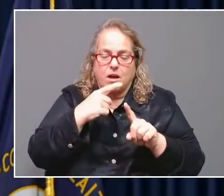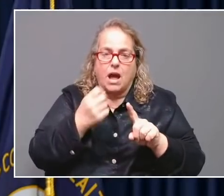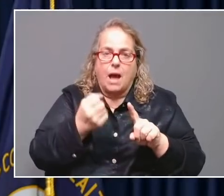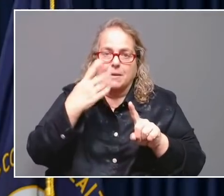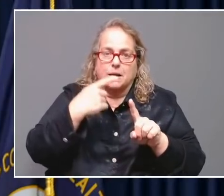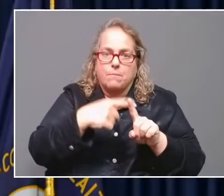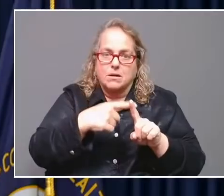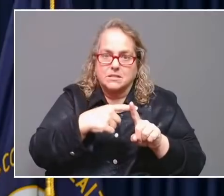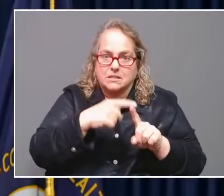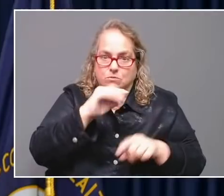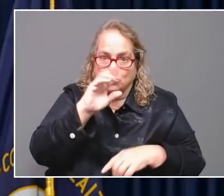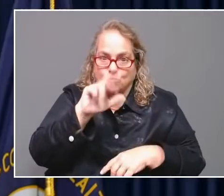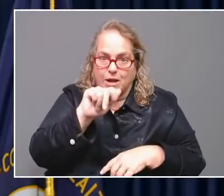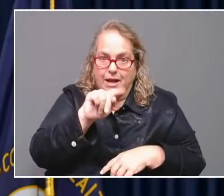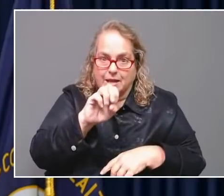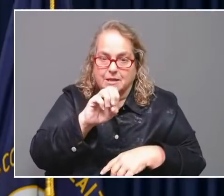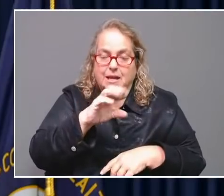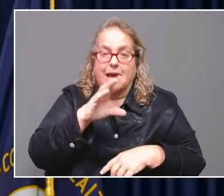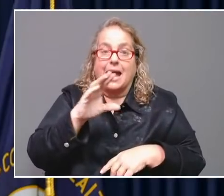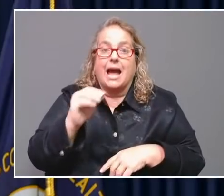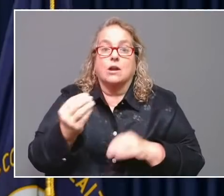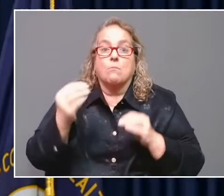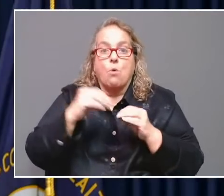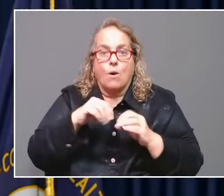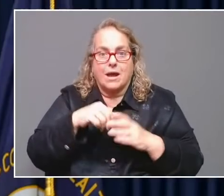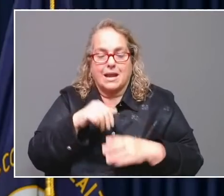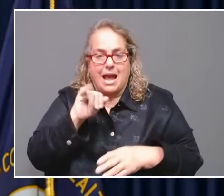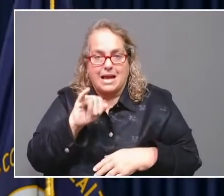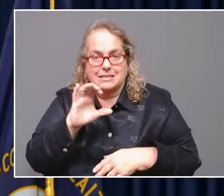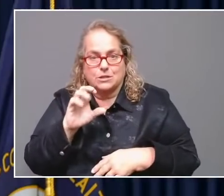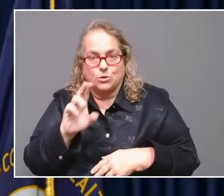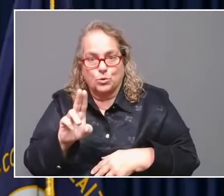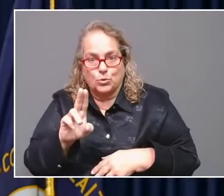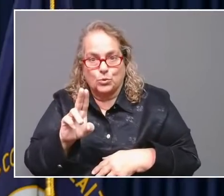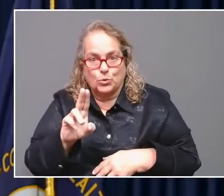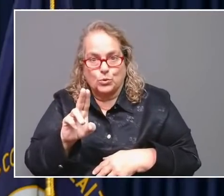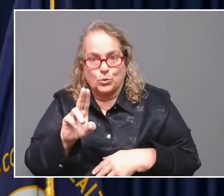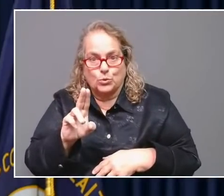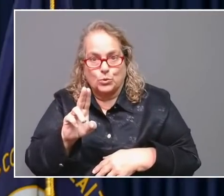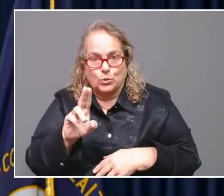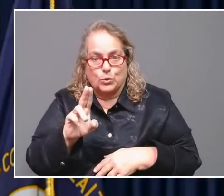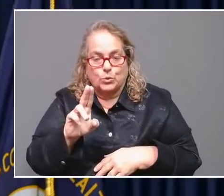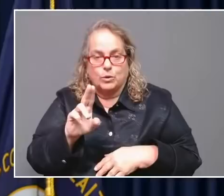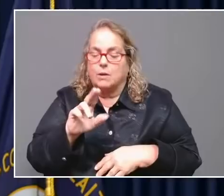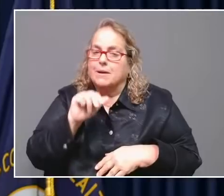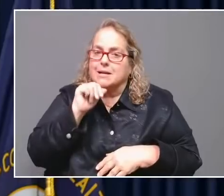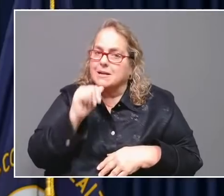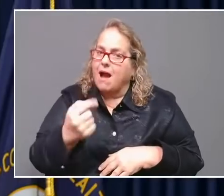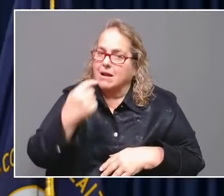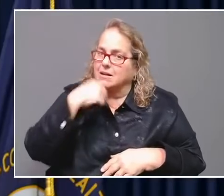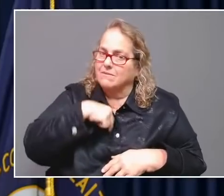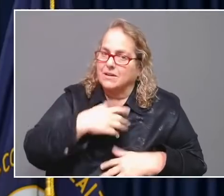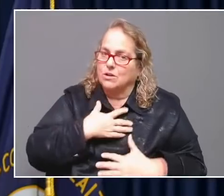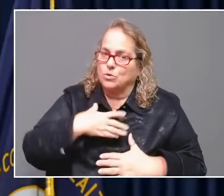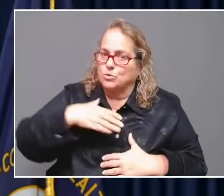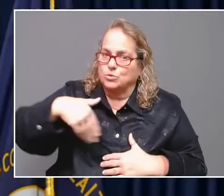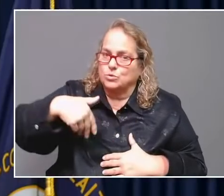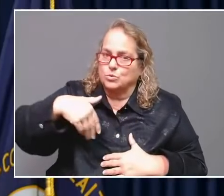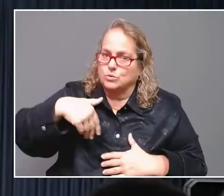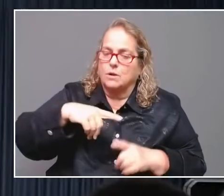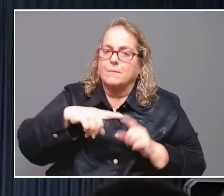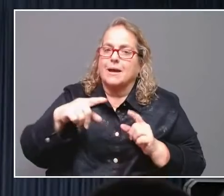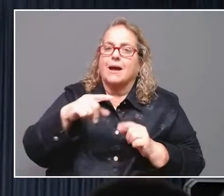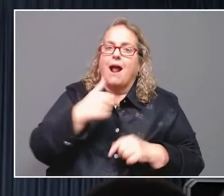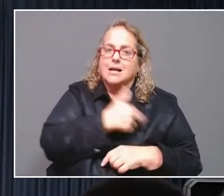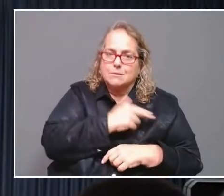It appears in the ICU, though not yet in our ventilator usage. So let's show the stair-stepper chart